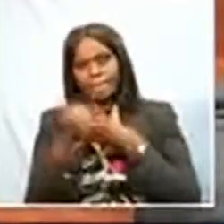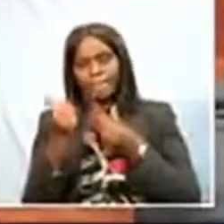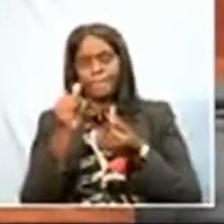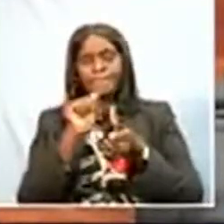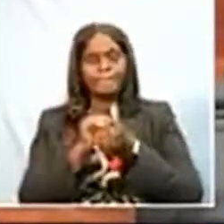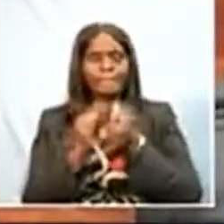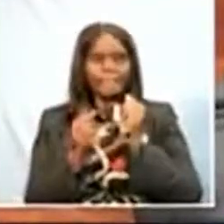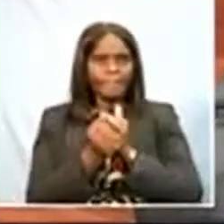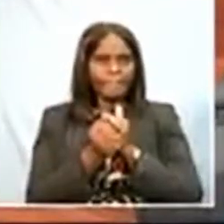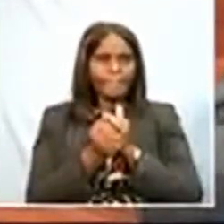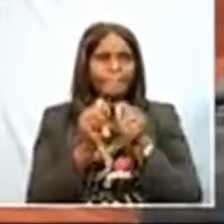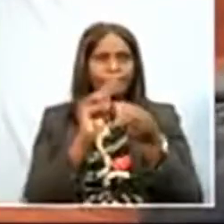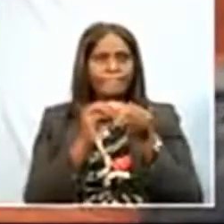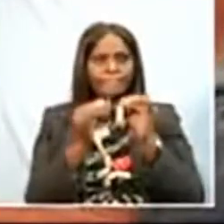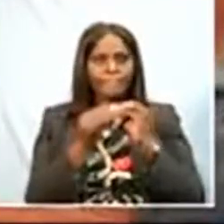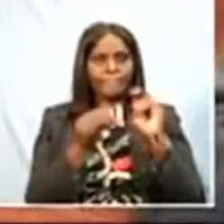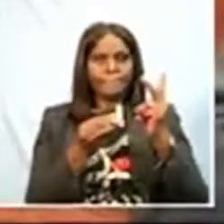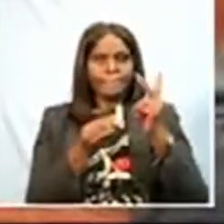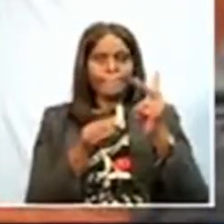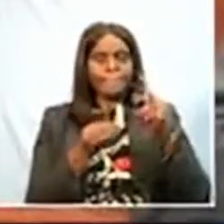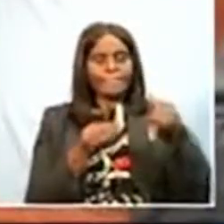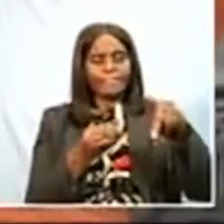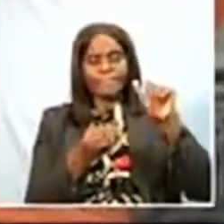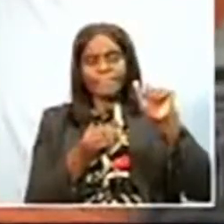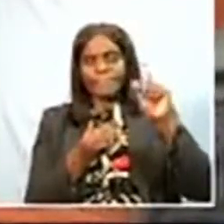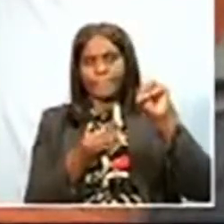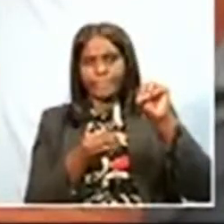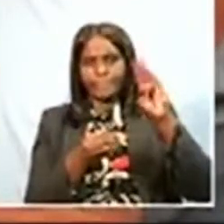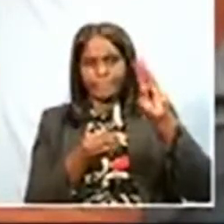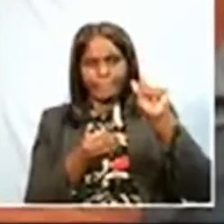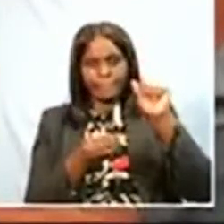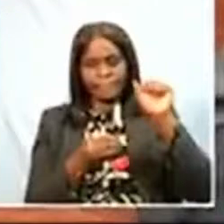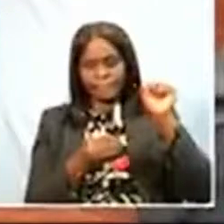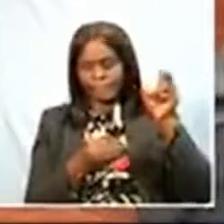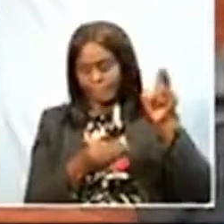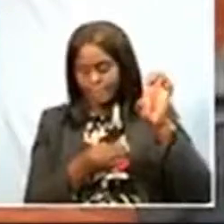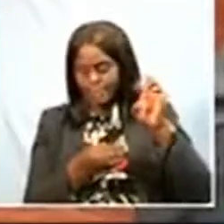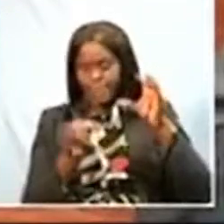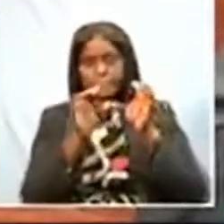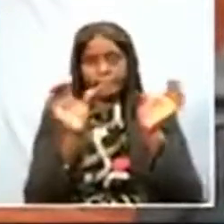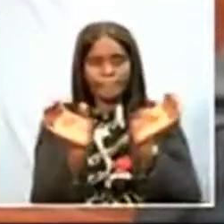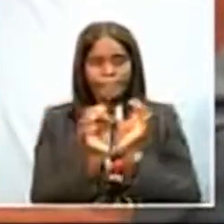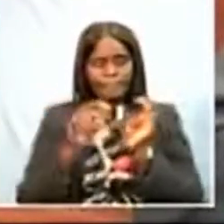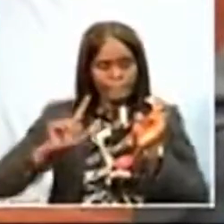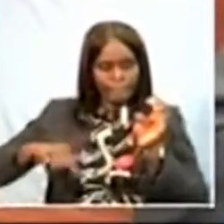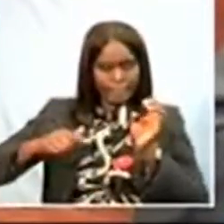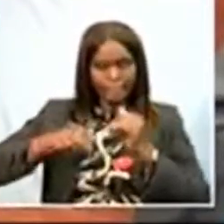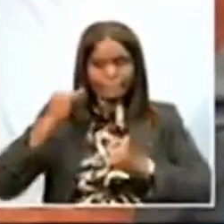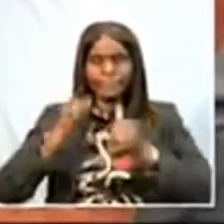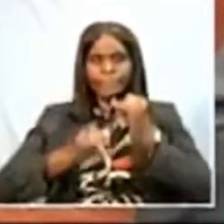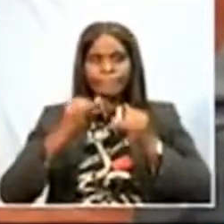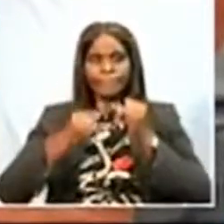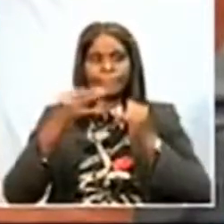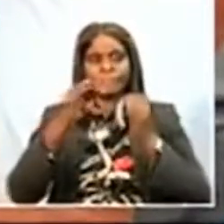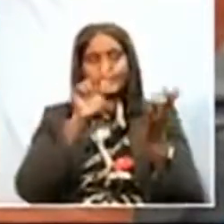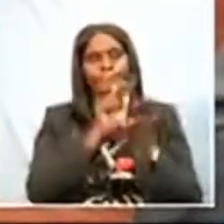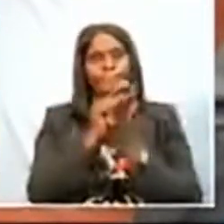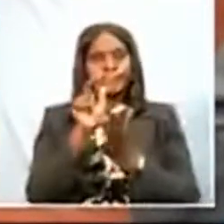Query number 2 on Pambashe constituents. Delayed completion of